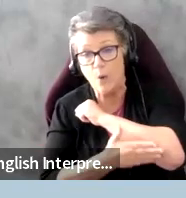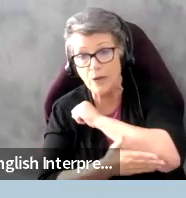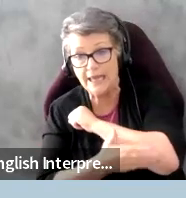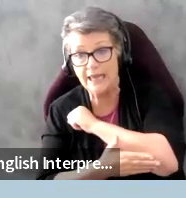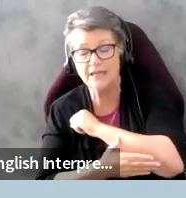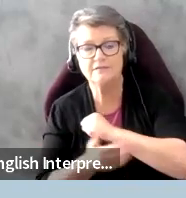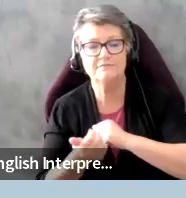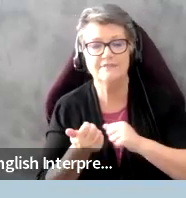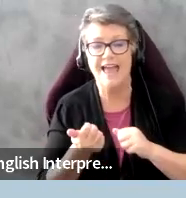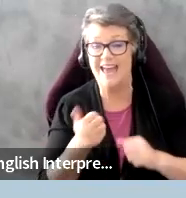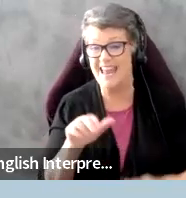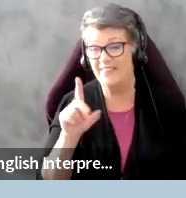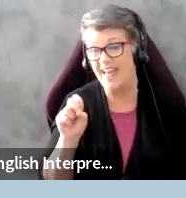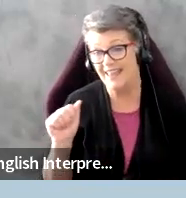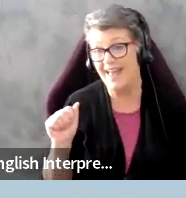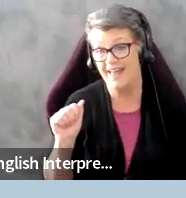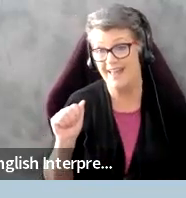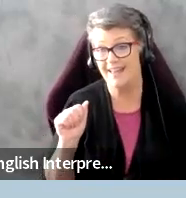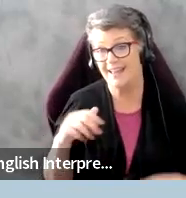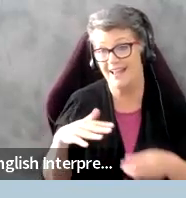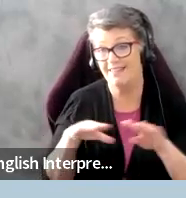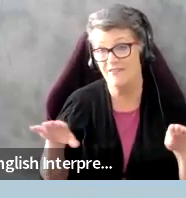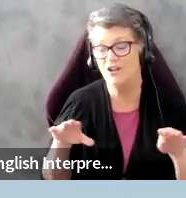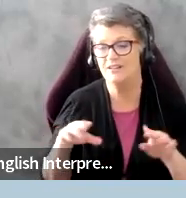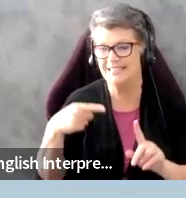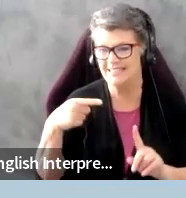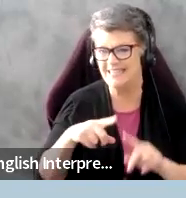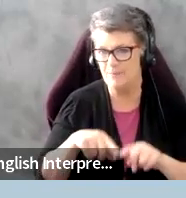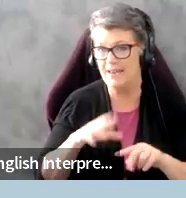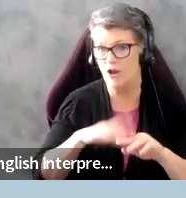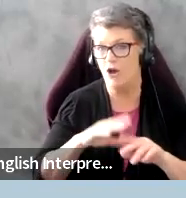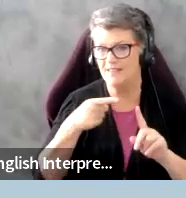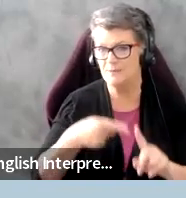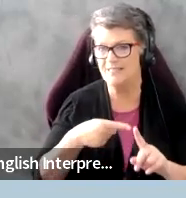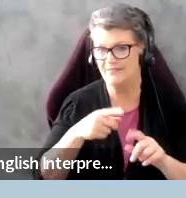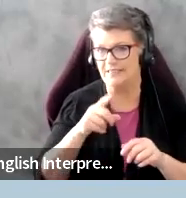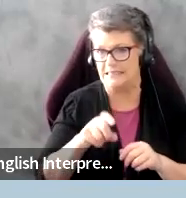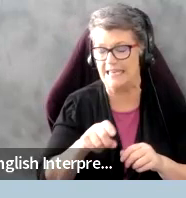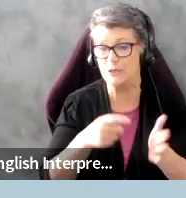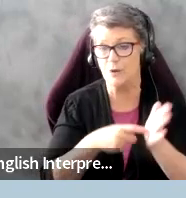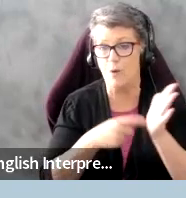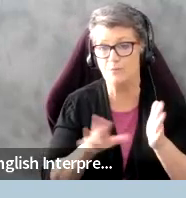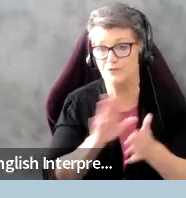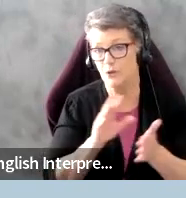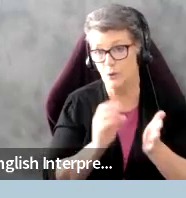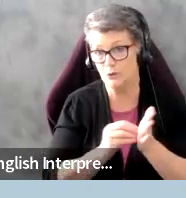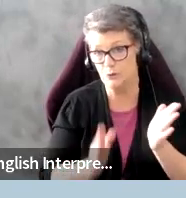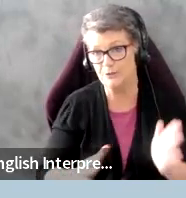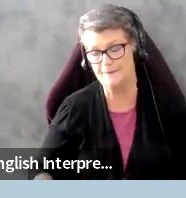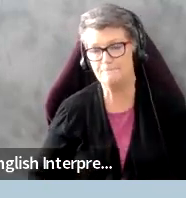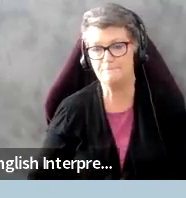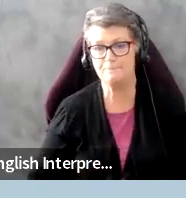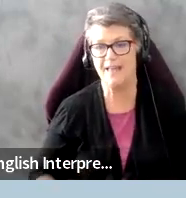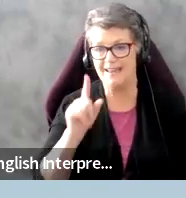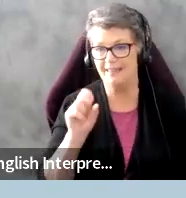and even at the LEA level, based on the specific needs that and requirements for your respective